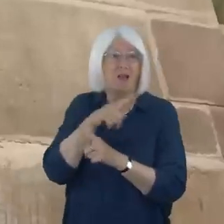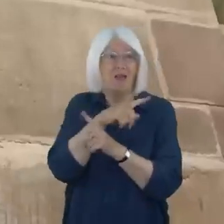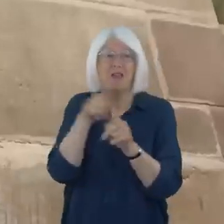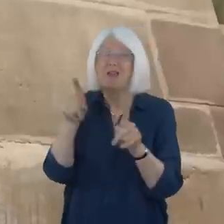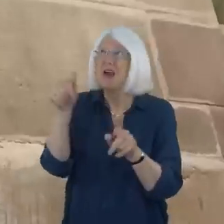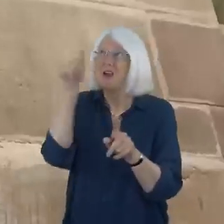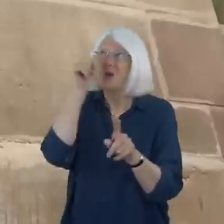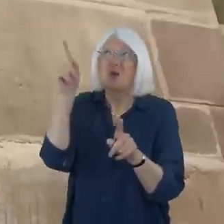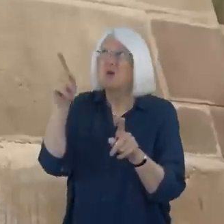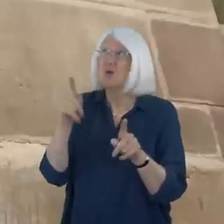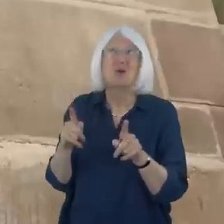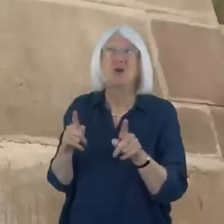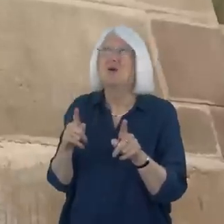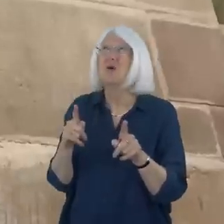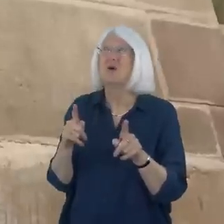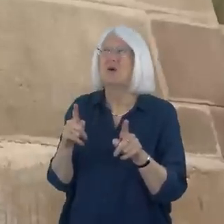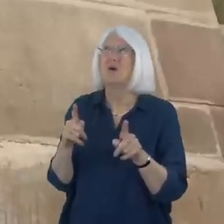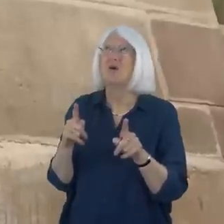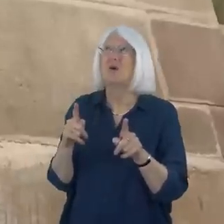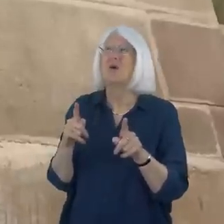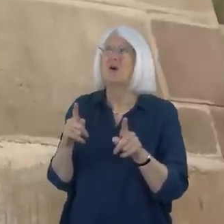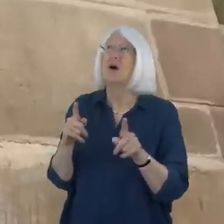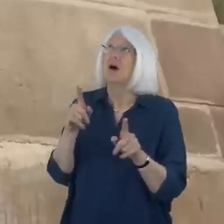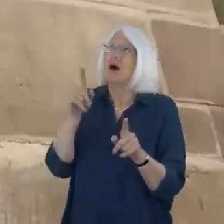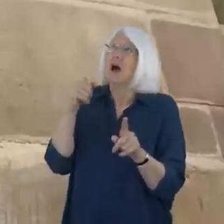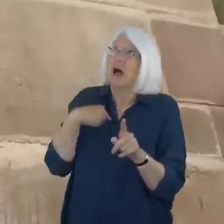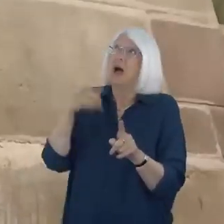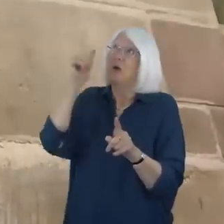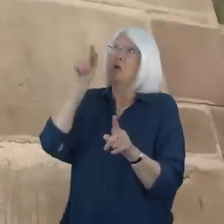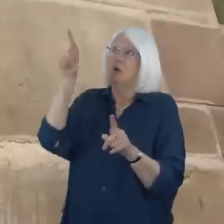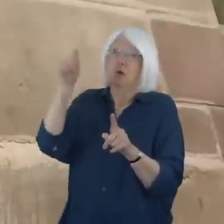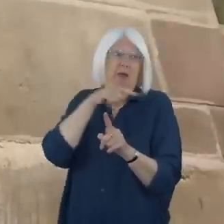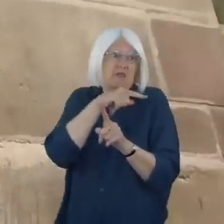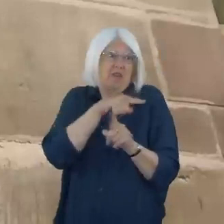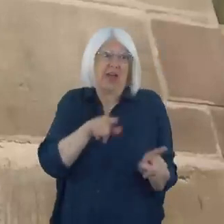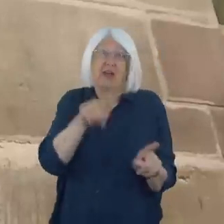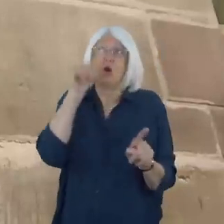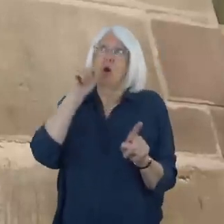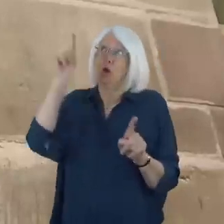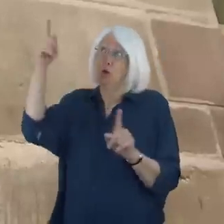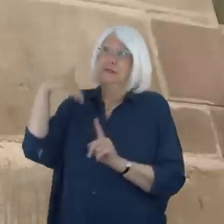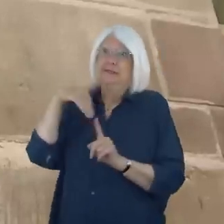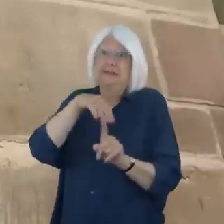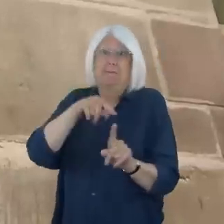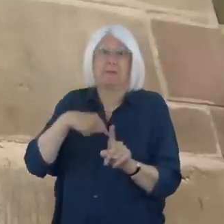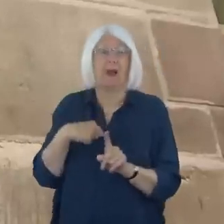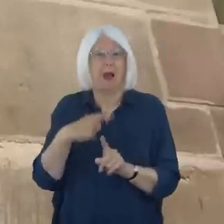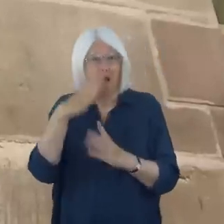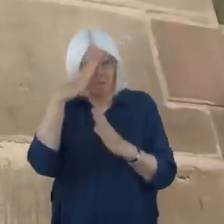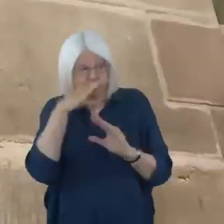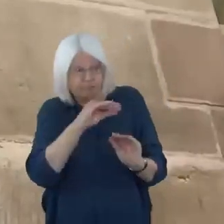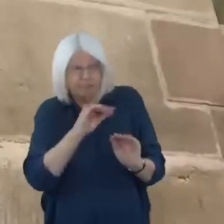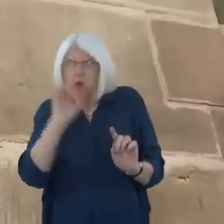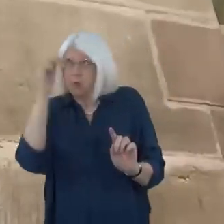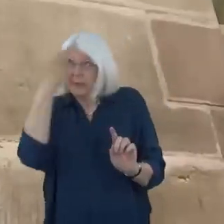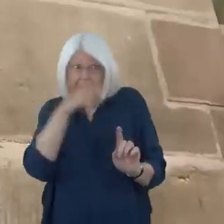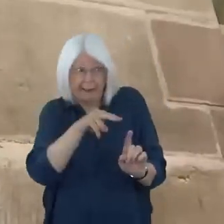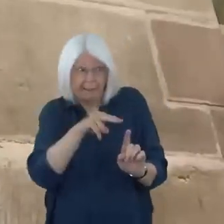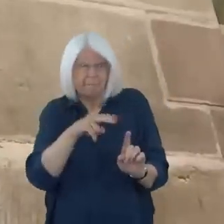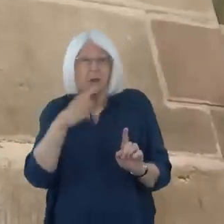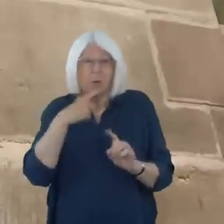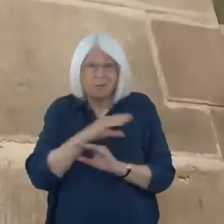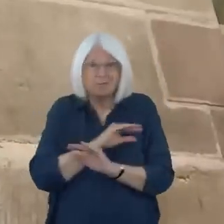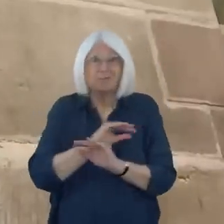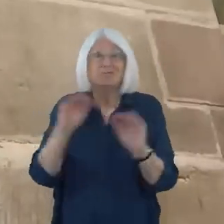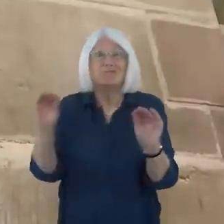know you, but I know you, and these know that you have sent me. I made your name known to them, and I will make it known,